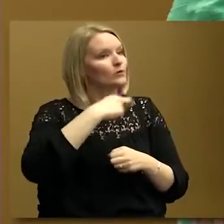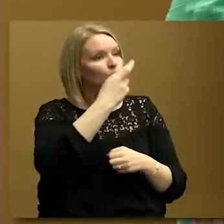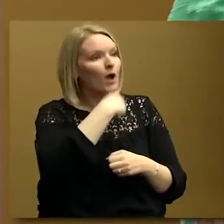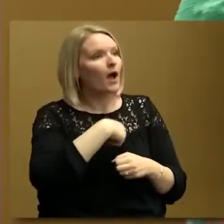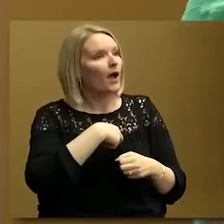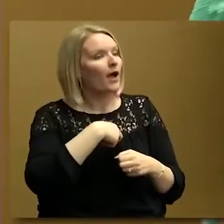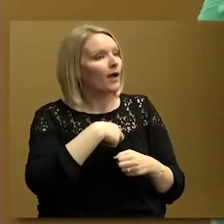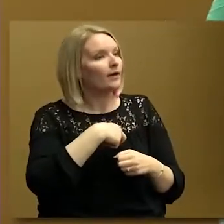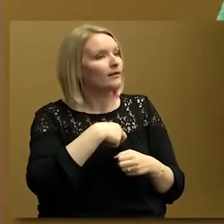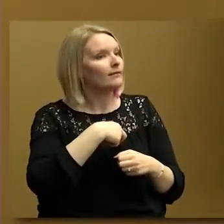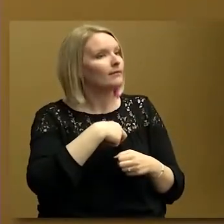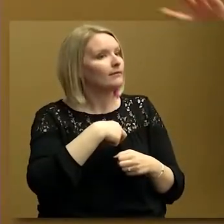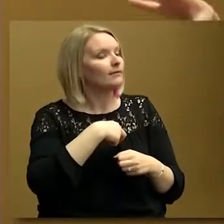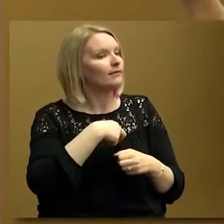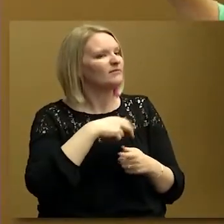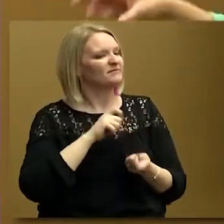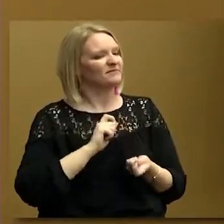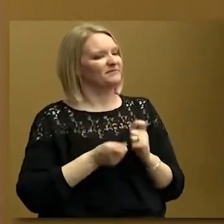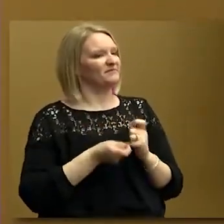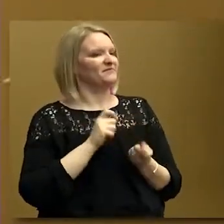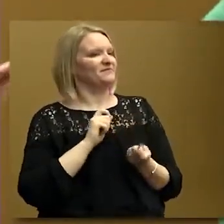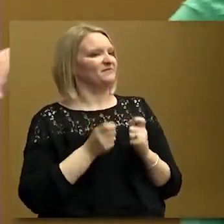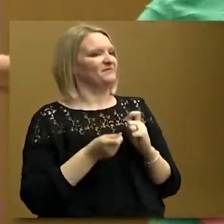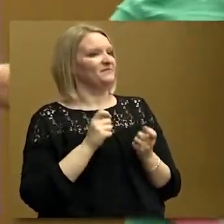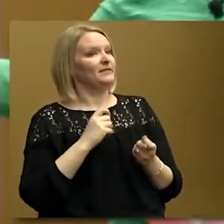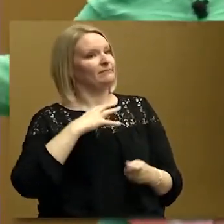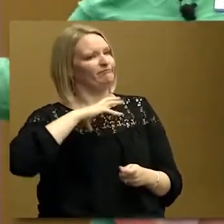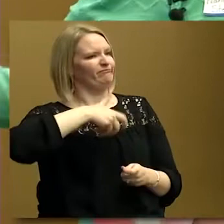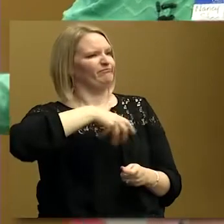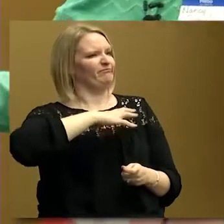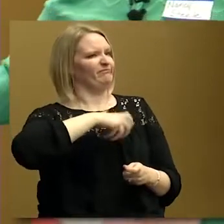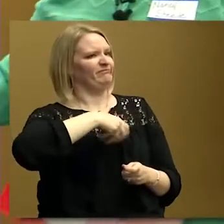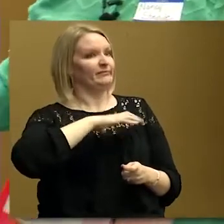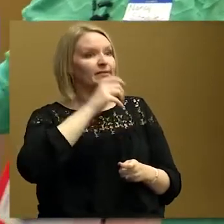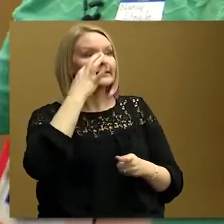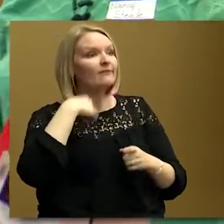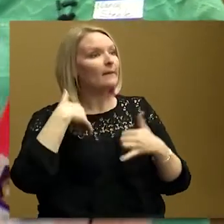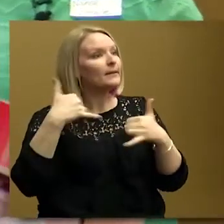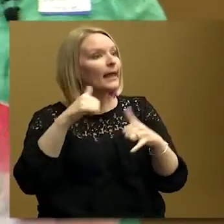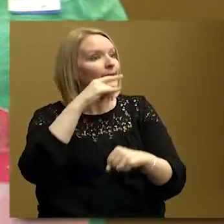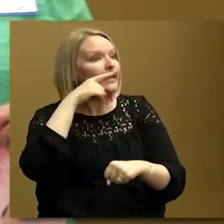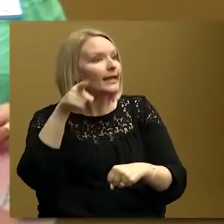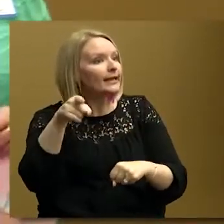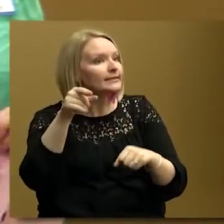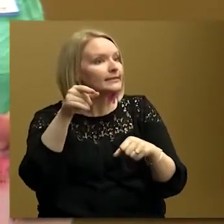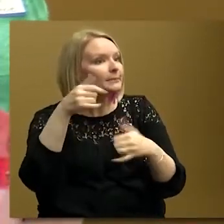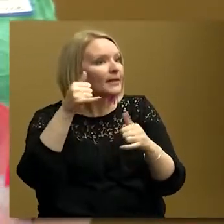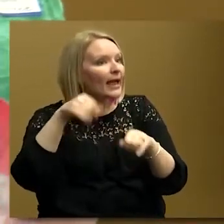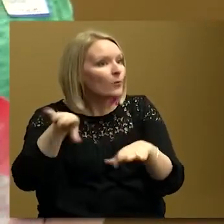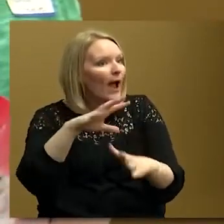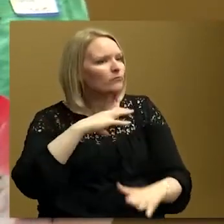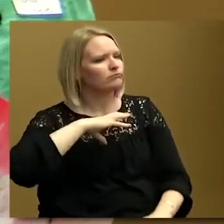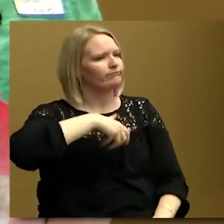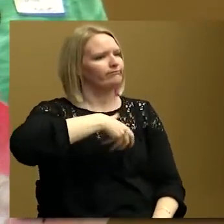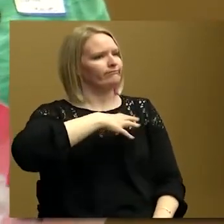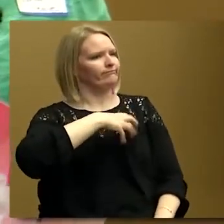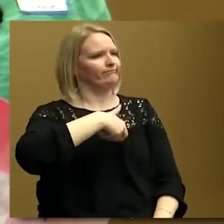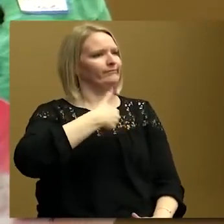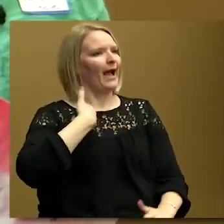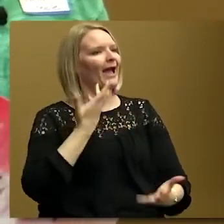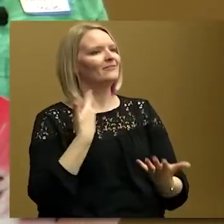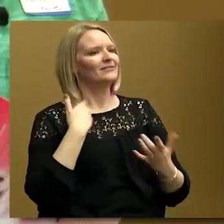restaurant, or if I'm out on the playground and playing with kids. So we act differently in